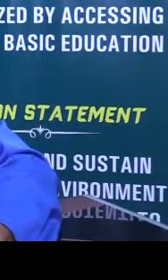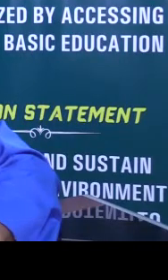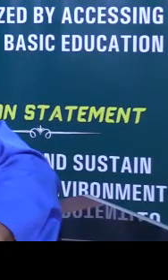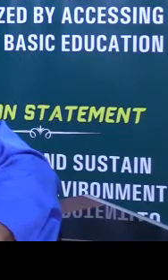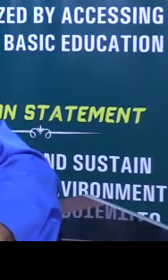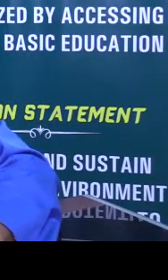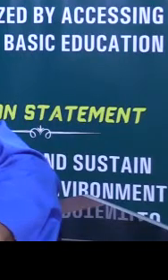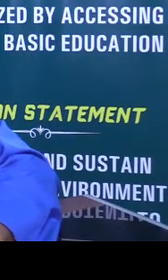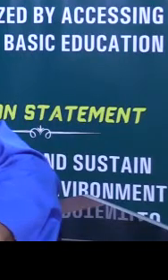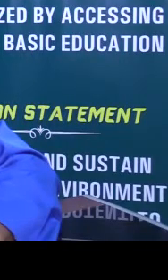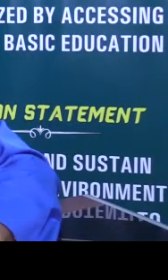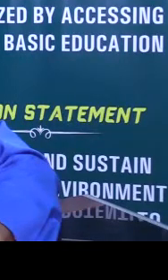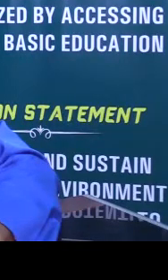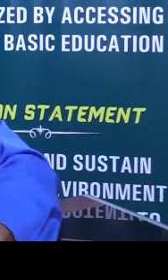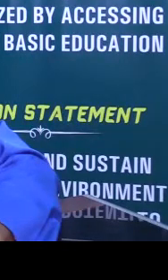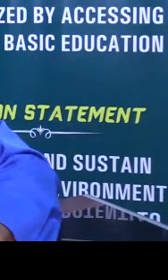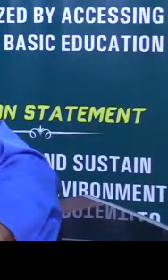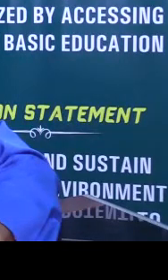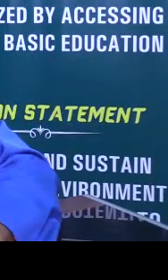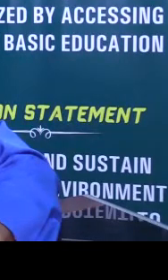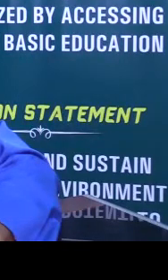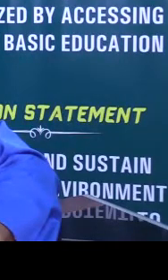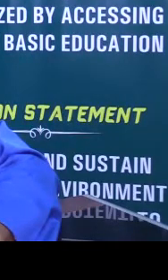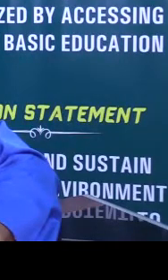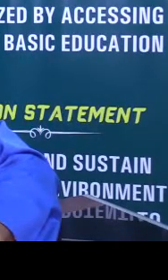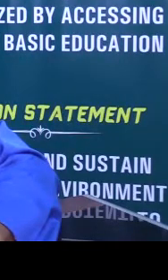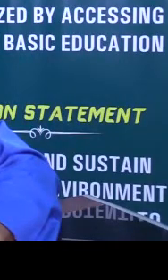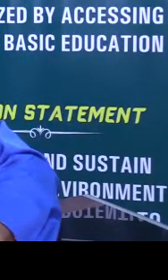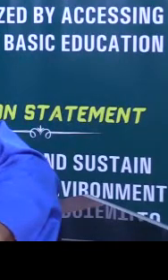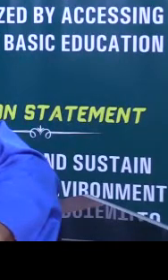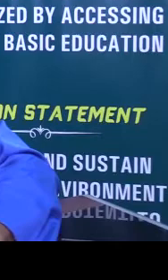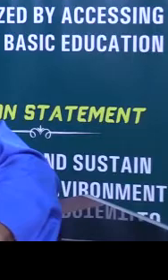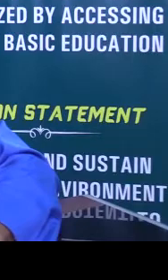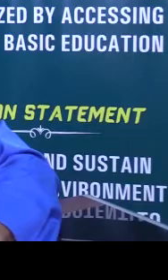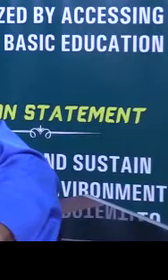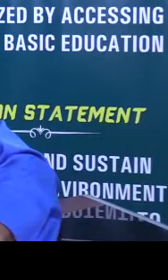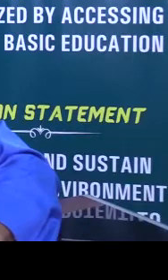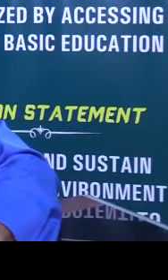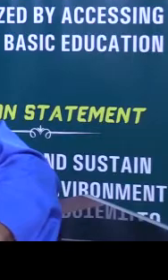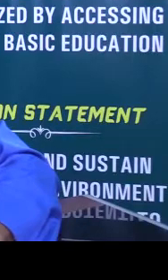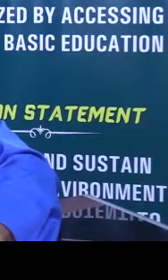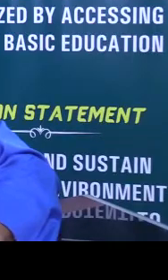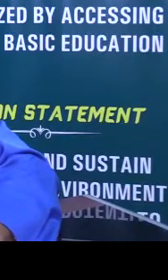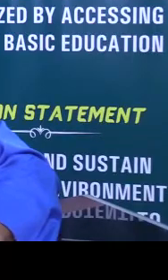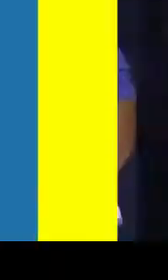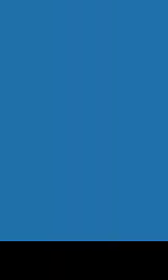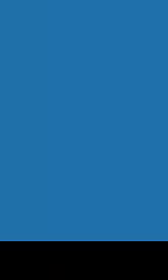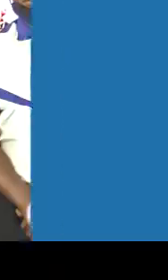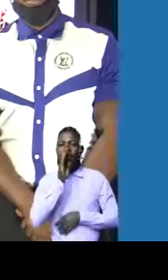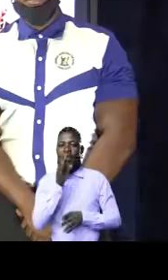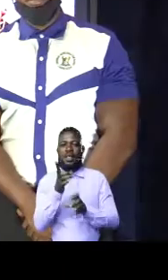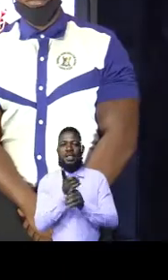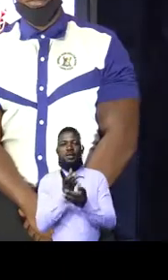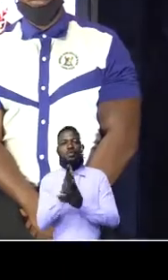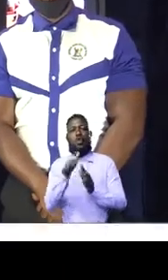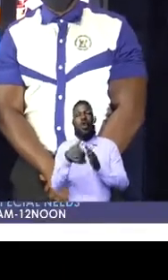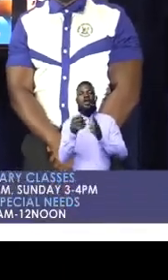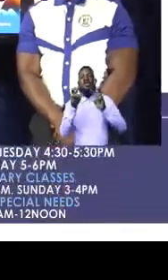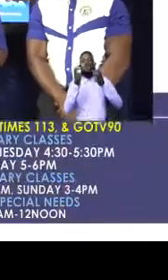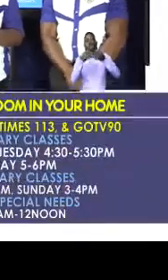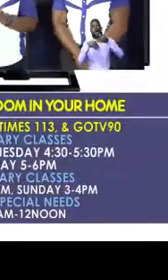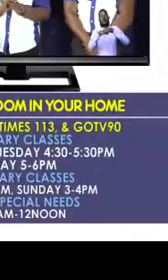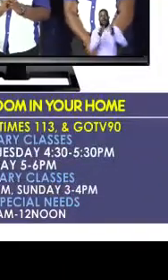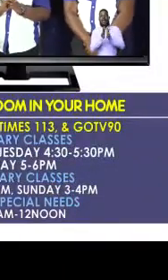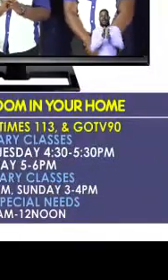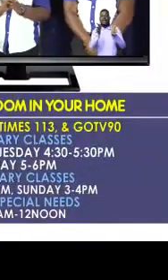pupils, parents, and guardians. Let me start by thanking you for being a part of all our remote learning platforms, particularly our